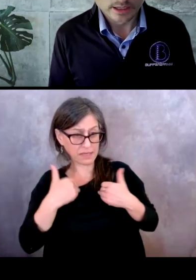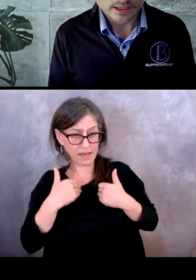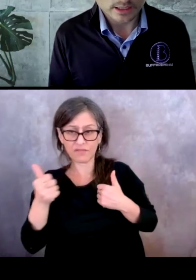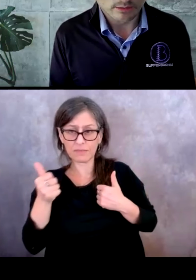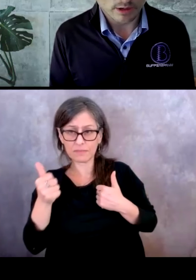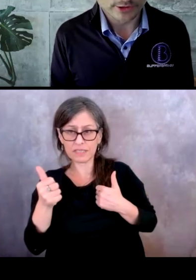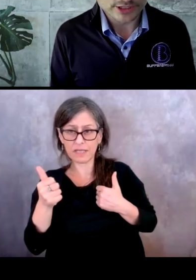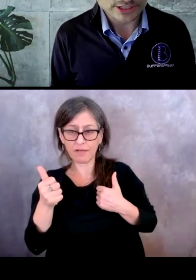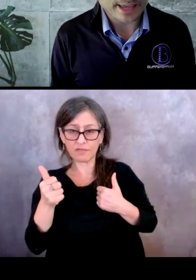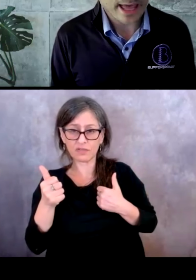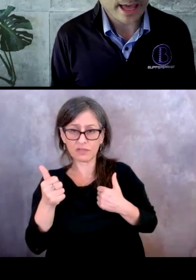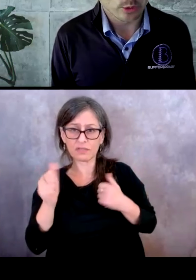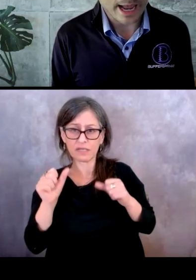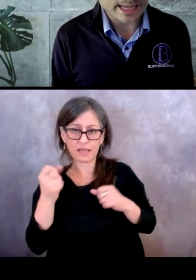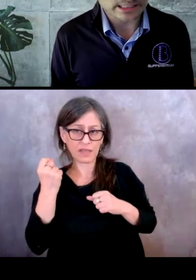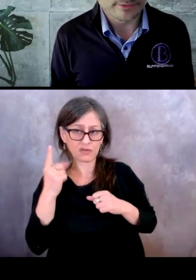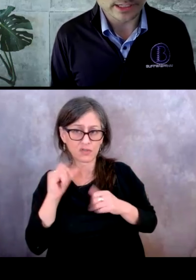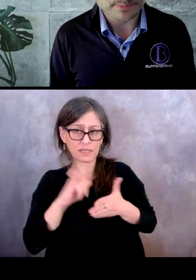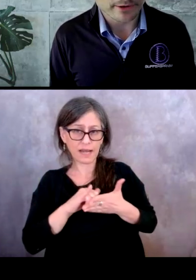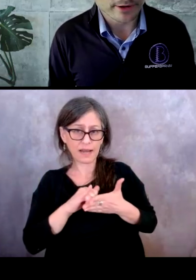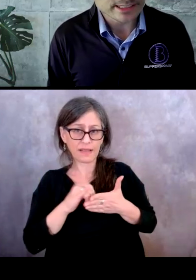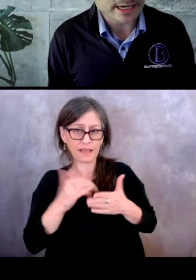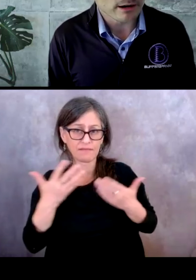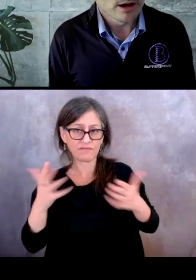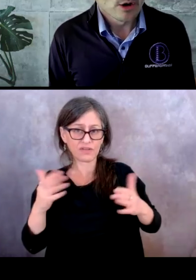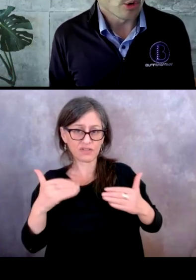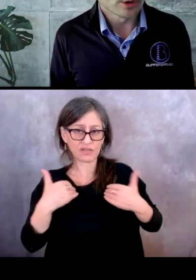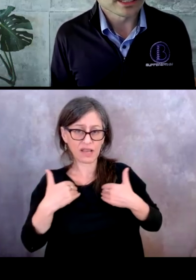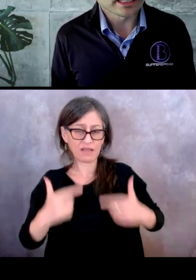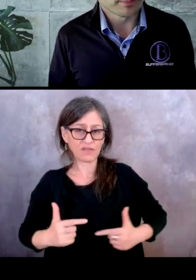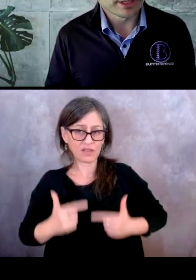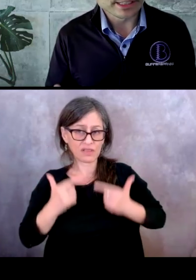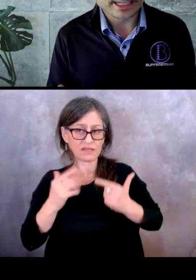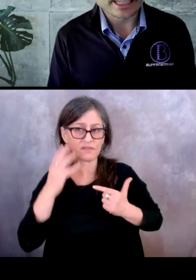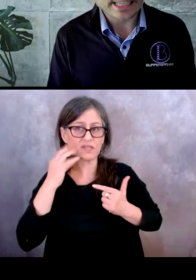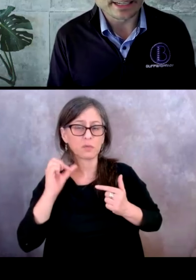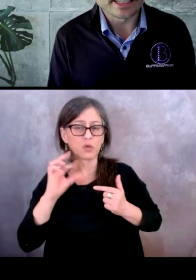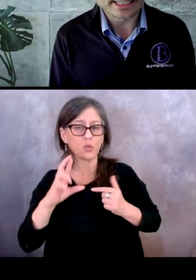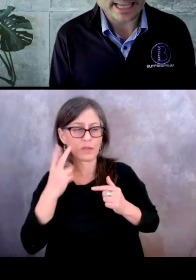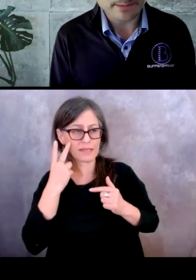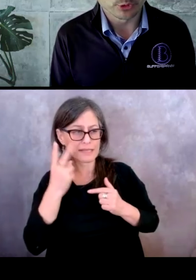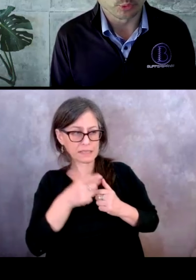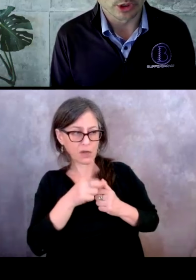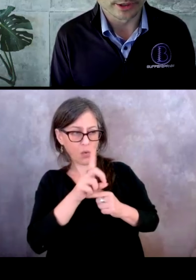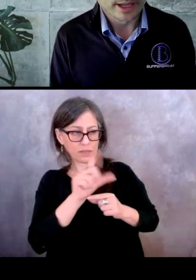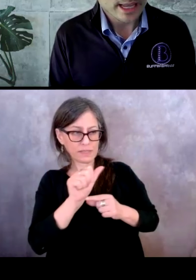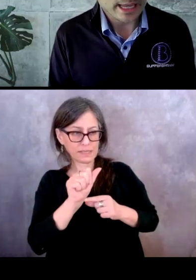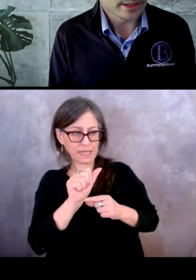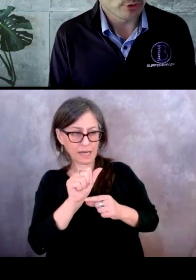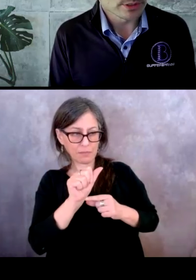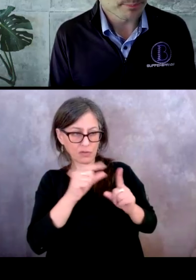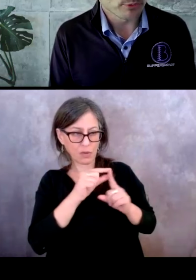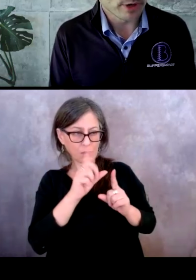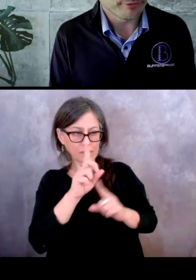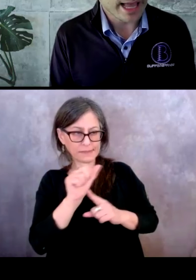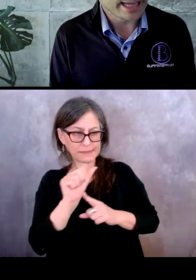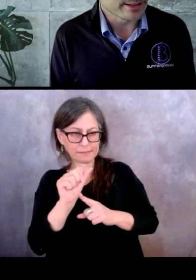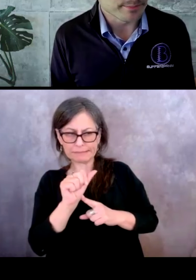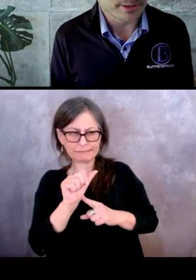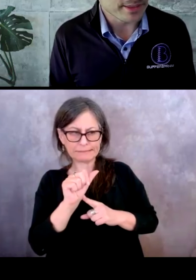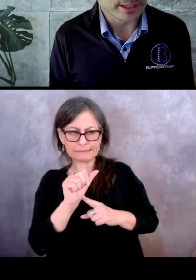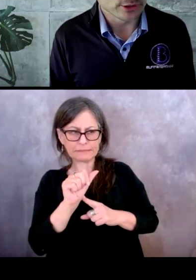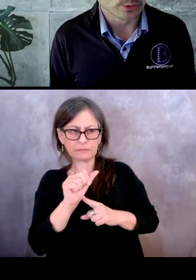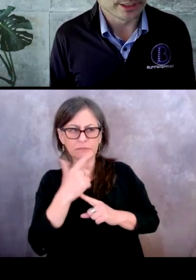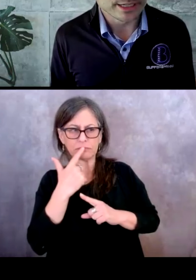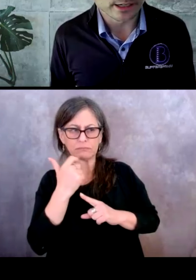can, understand that or has lived experience there? Or is it someone that sees that disabled word and it throws up a red flag to